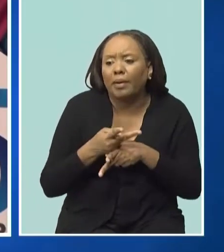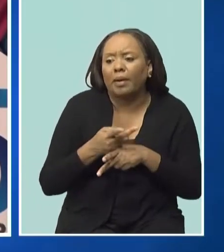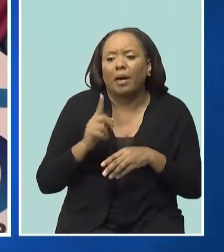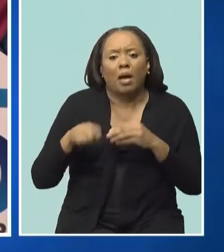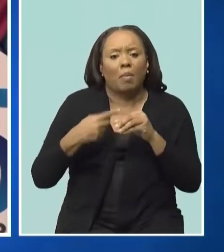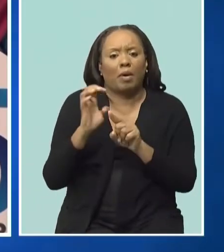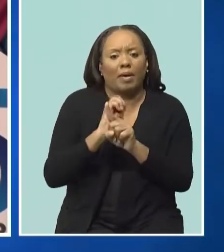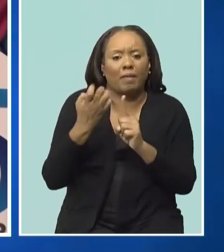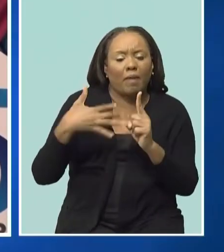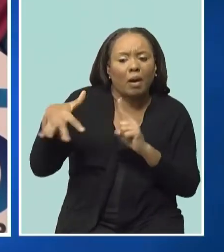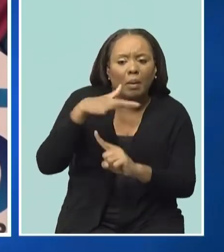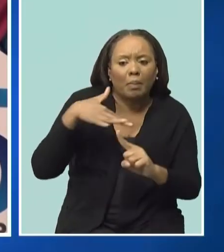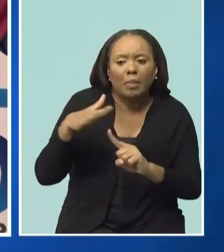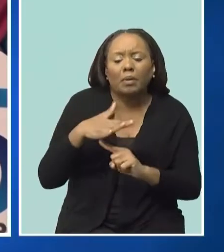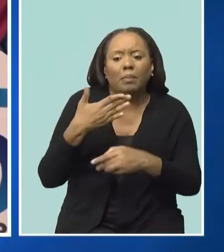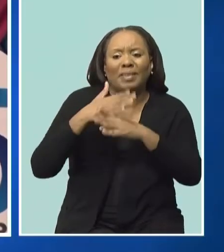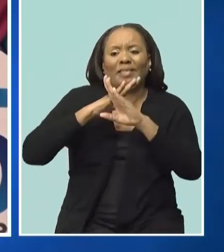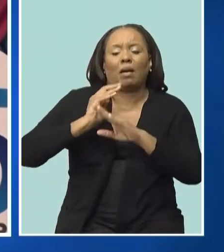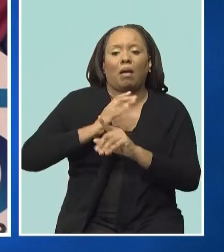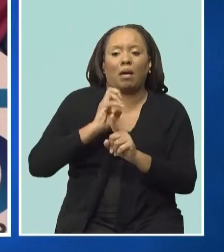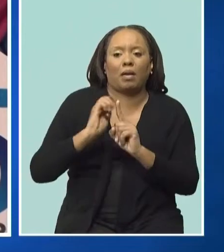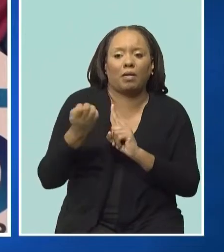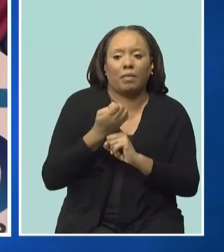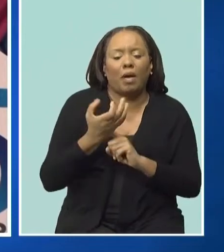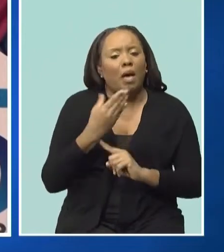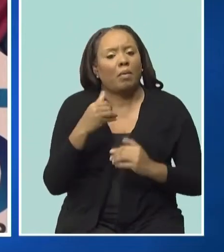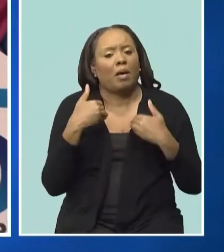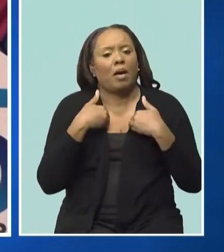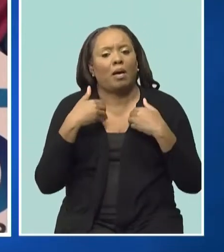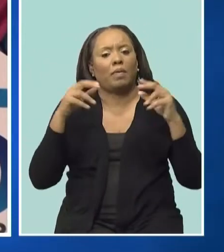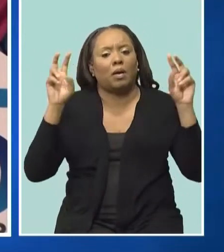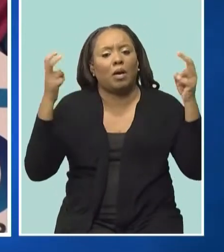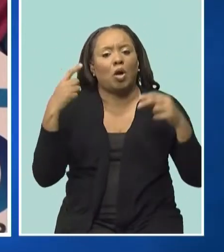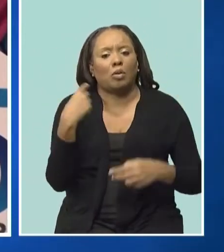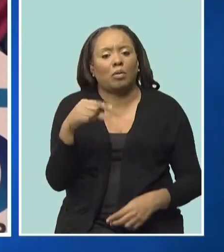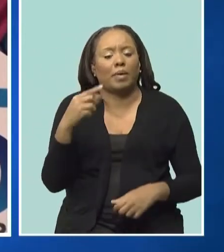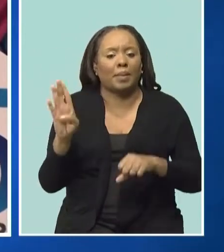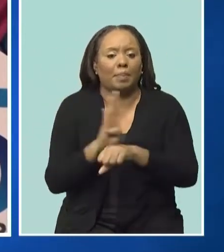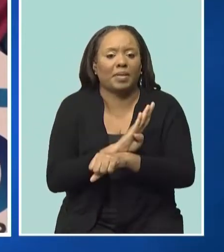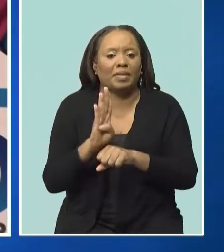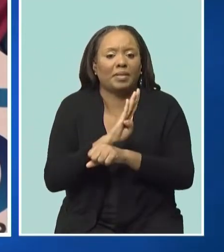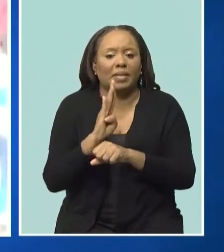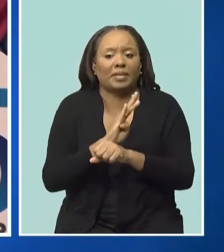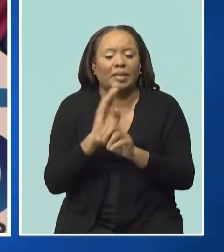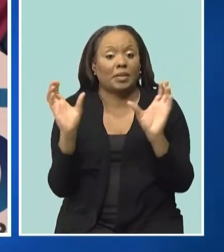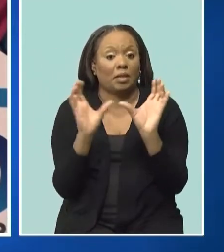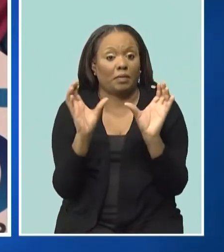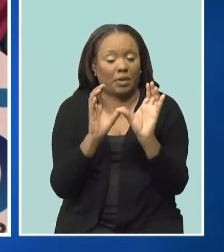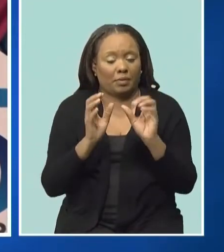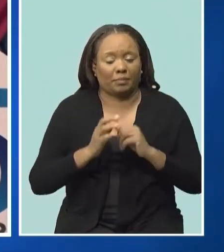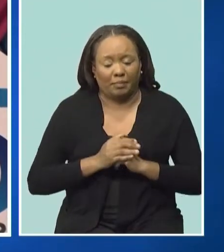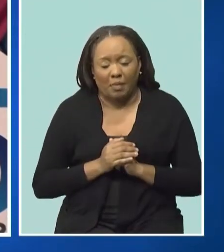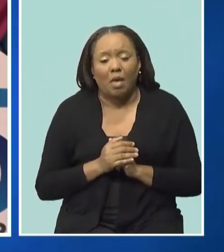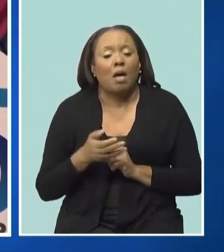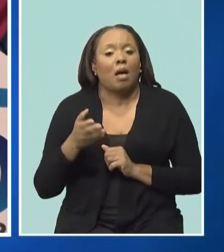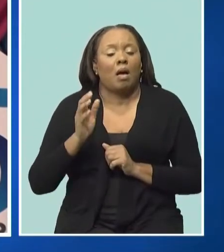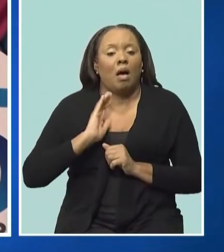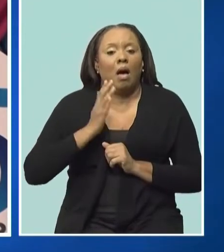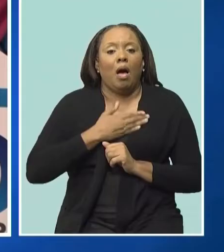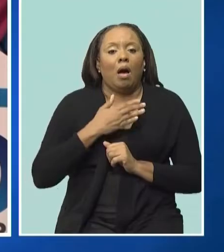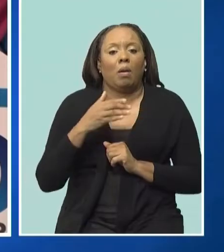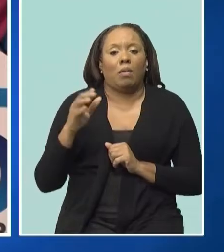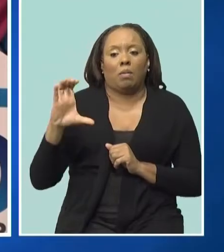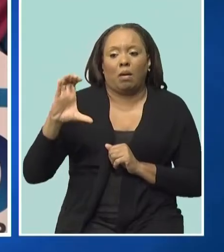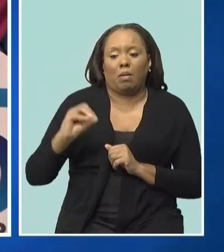footprint, and we are proud of our certified green business accreditation. We take our corporate social responsibility very